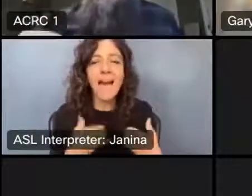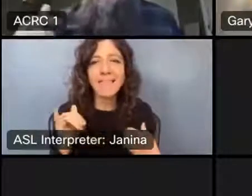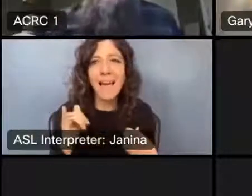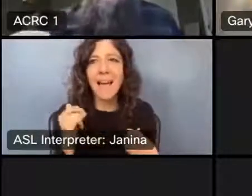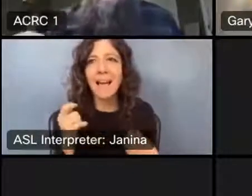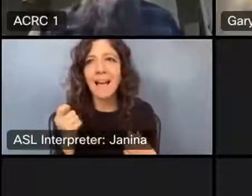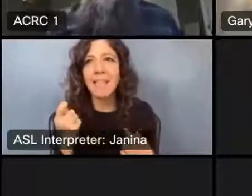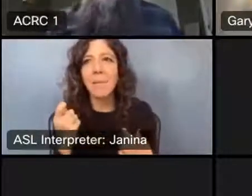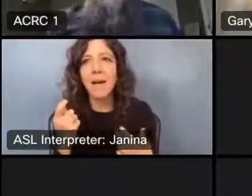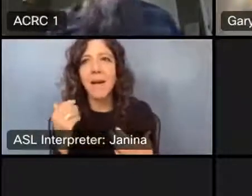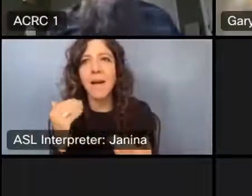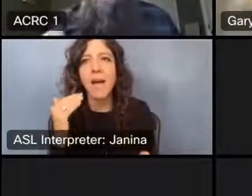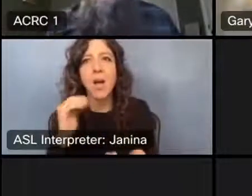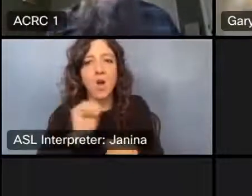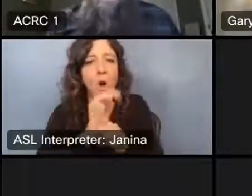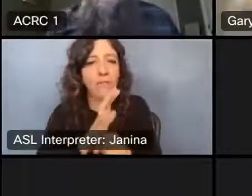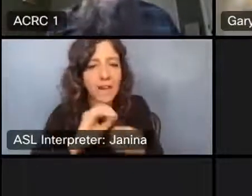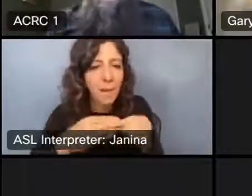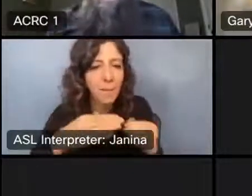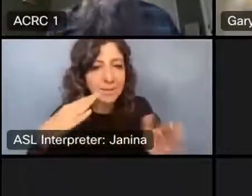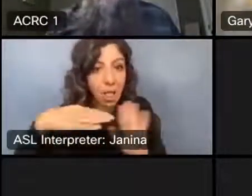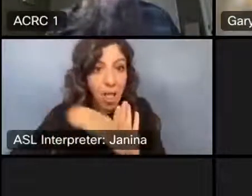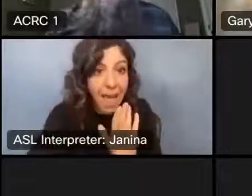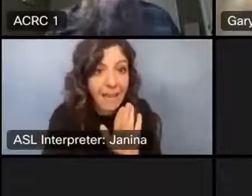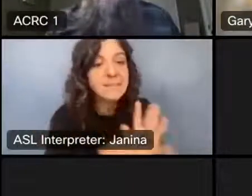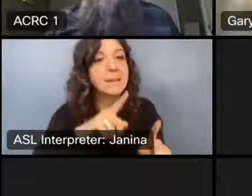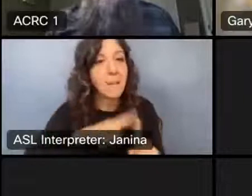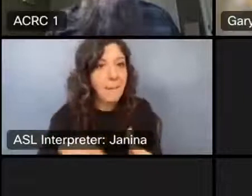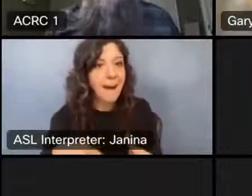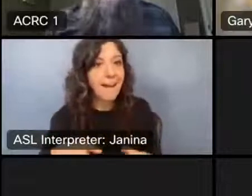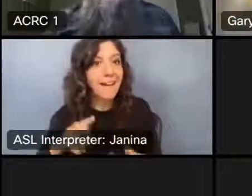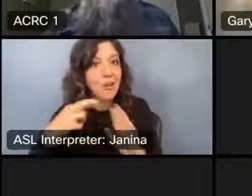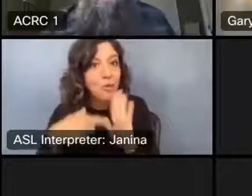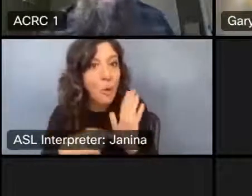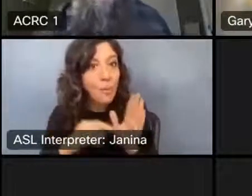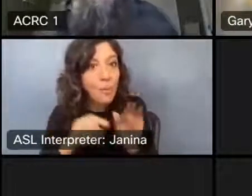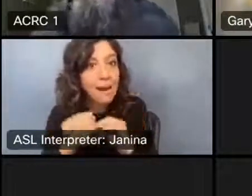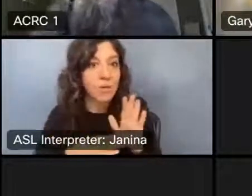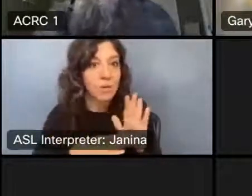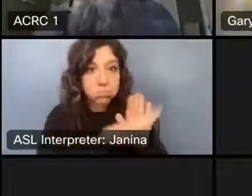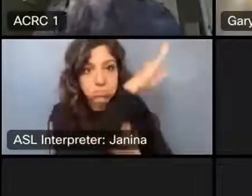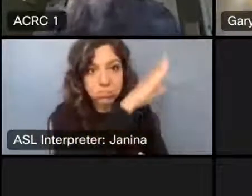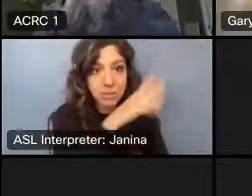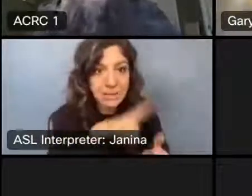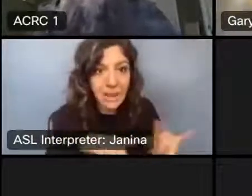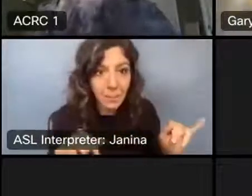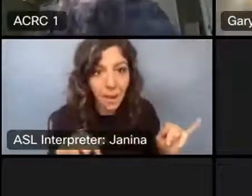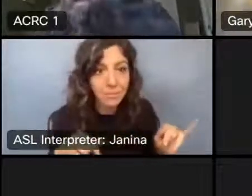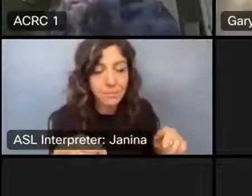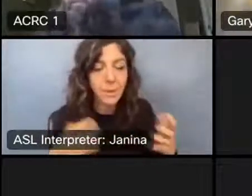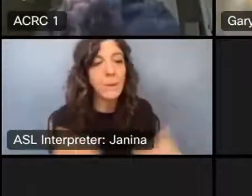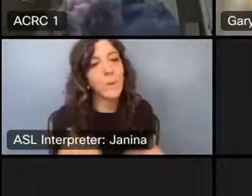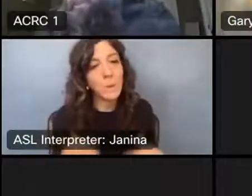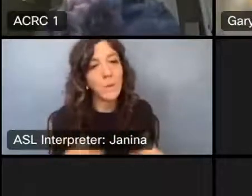numbers from COVID, and we're just kind of skyrocketing for new clients that are being made eligible for the regional centers.